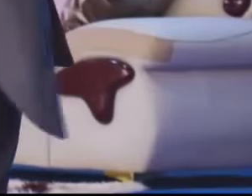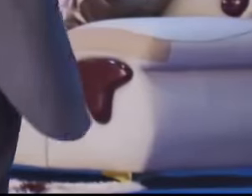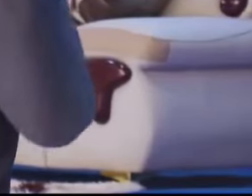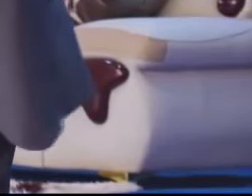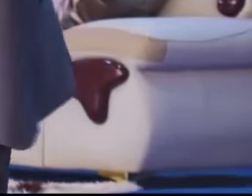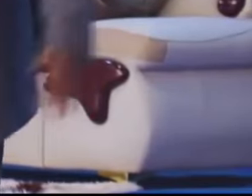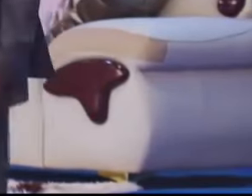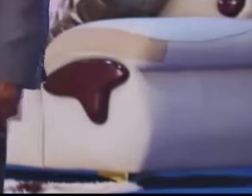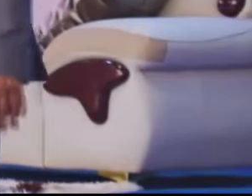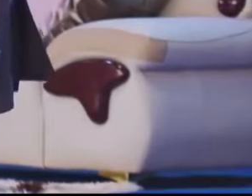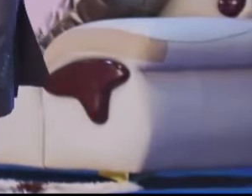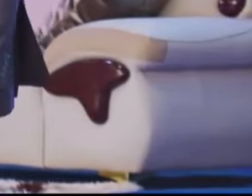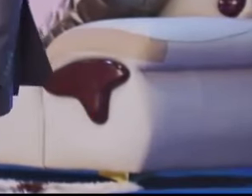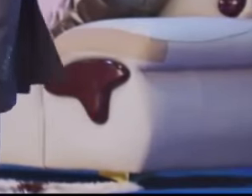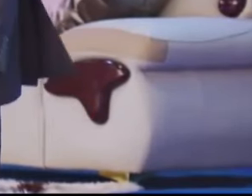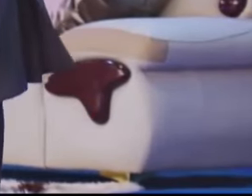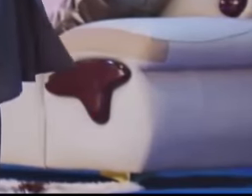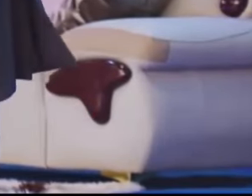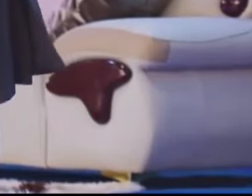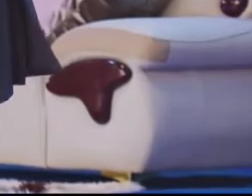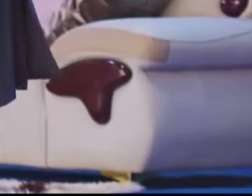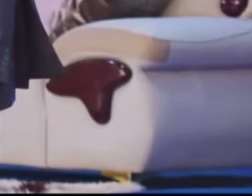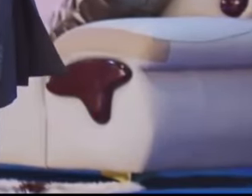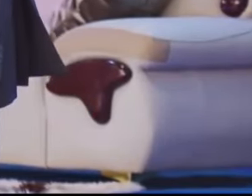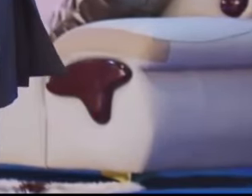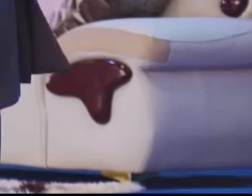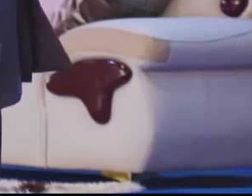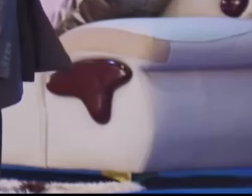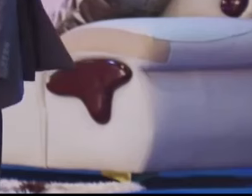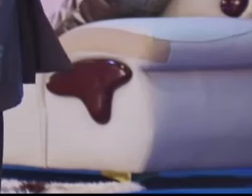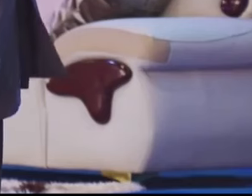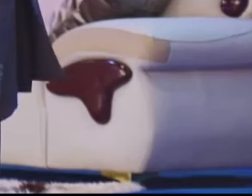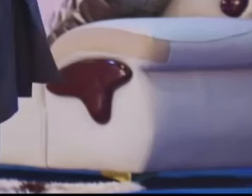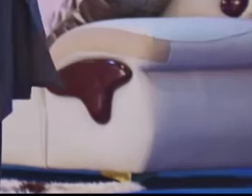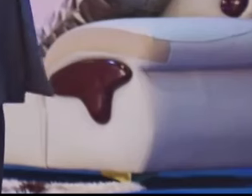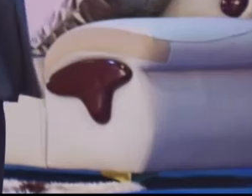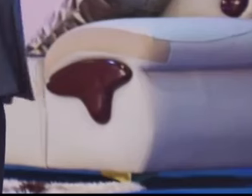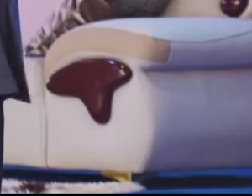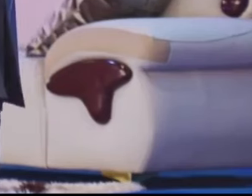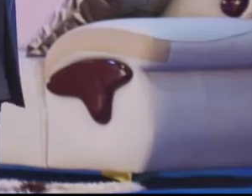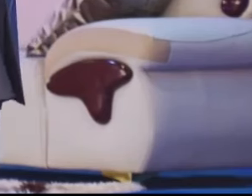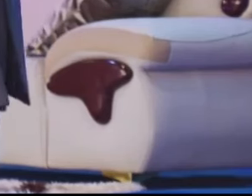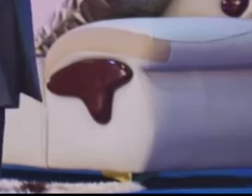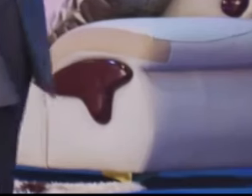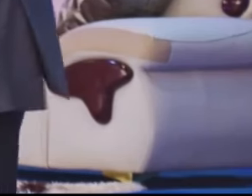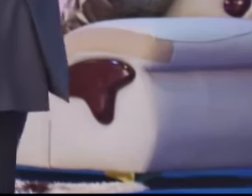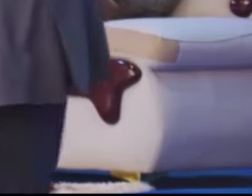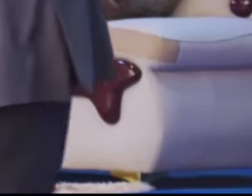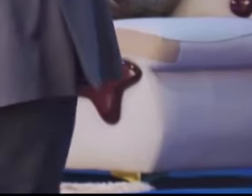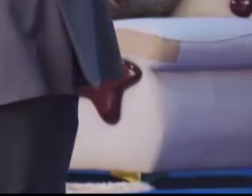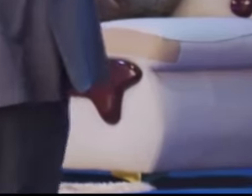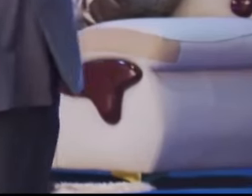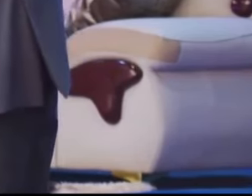done everything. And then you, before you sleep at night, you, if you have journal, you're